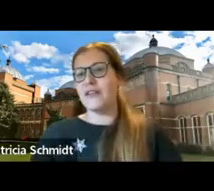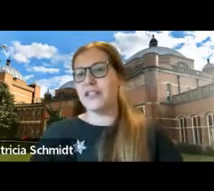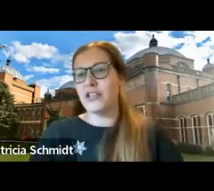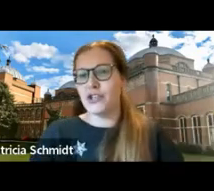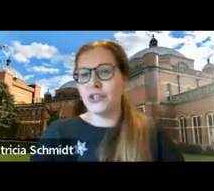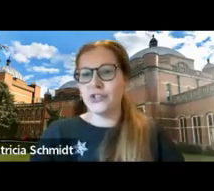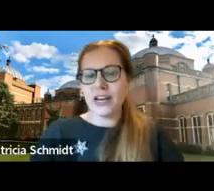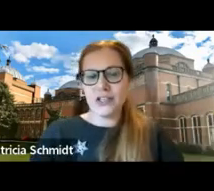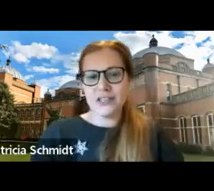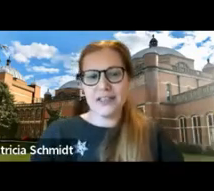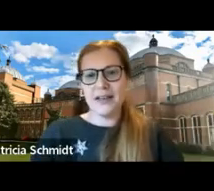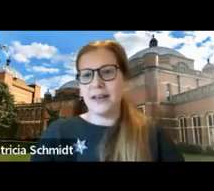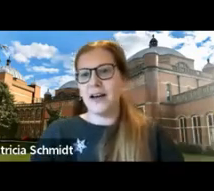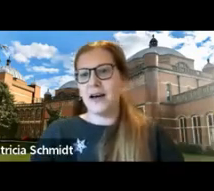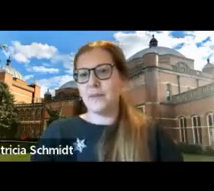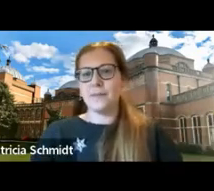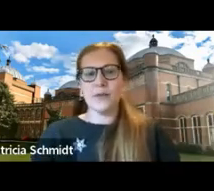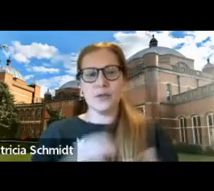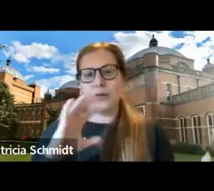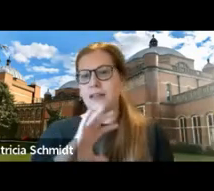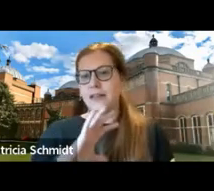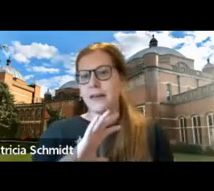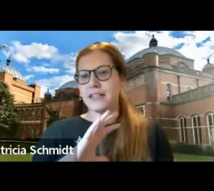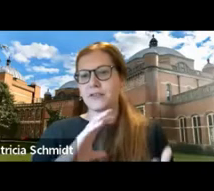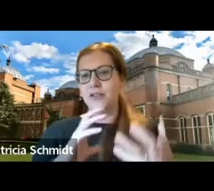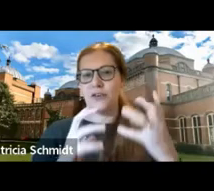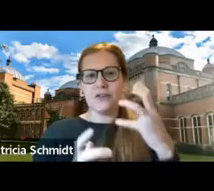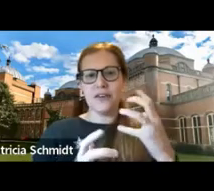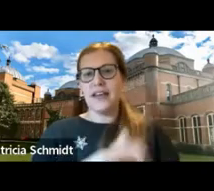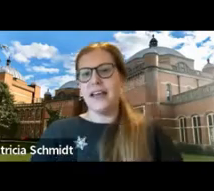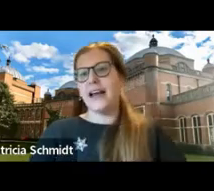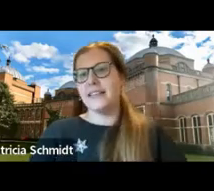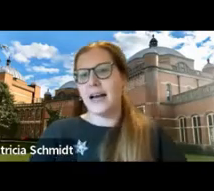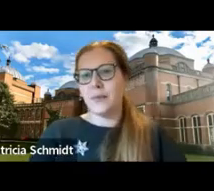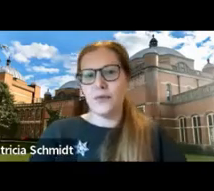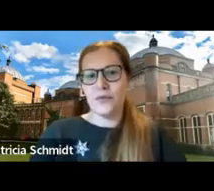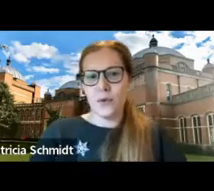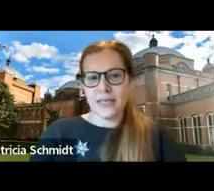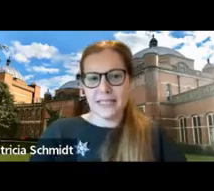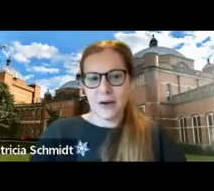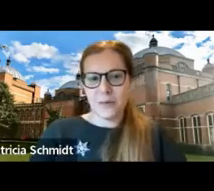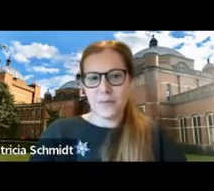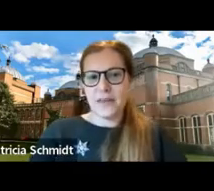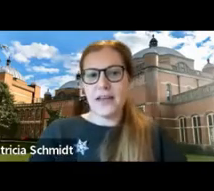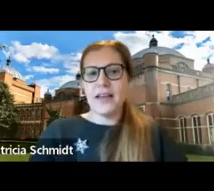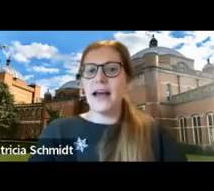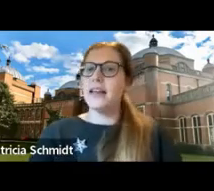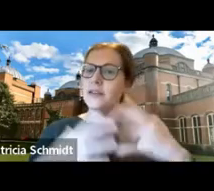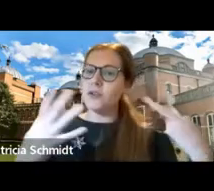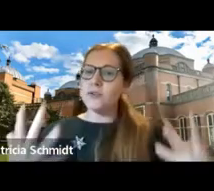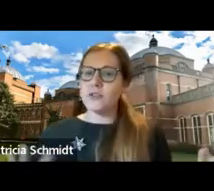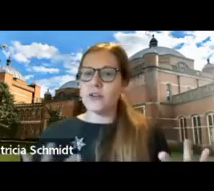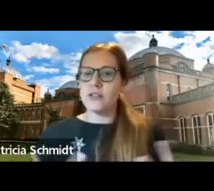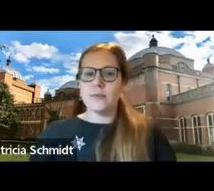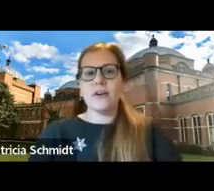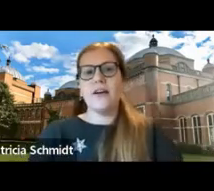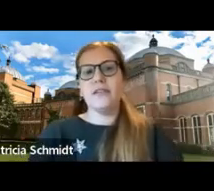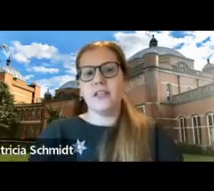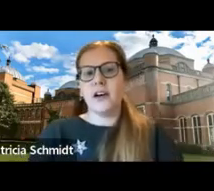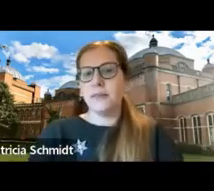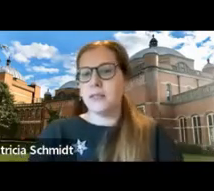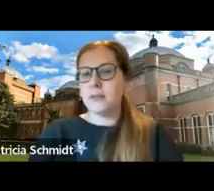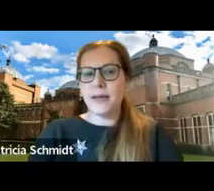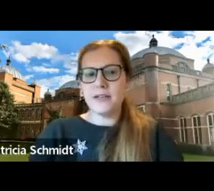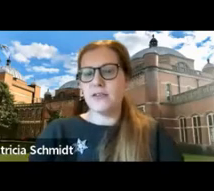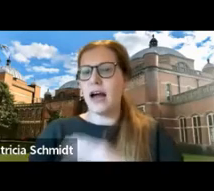of the gravitational attraction between the mass of the Earth and the apple falling down. And in Newton's concept of